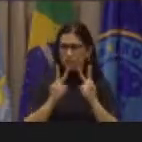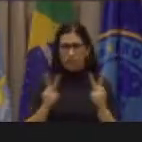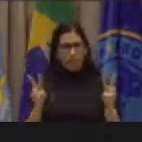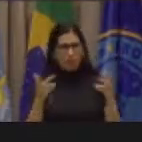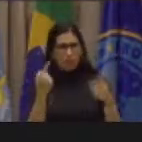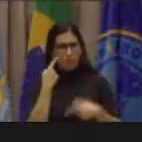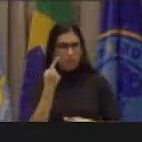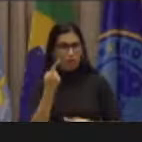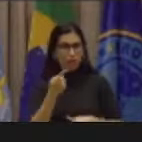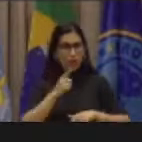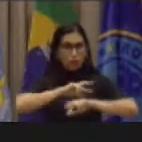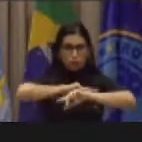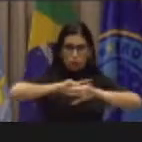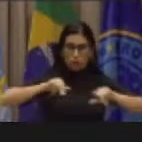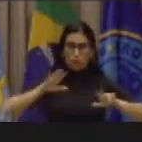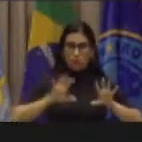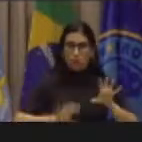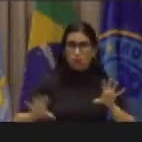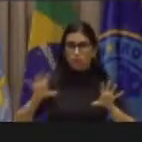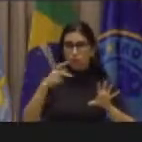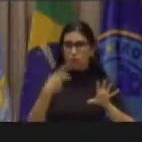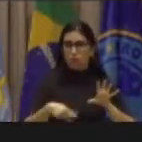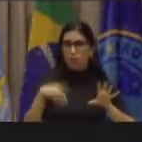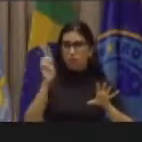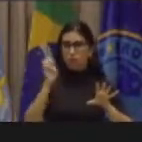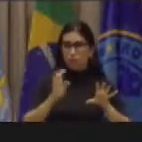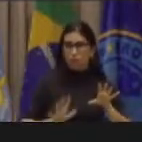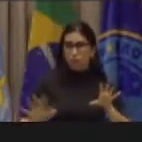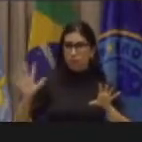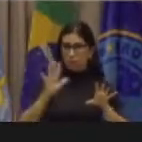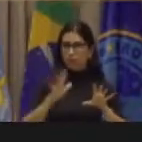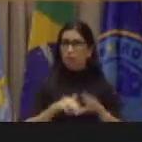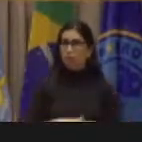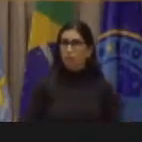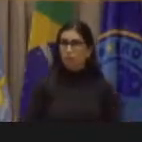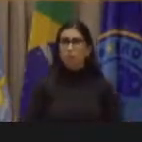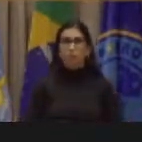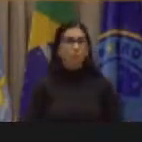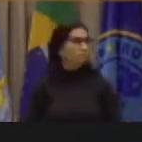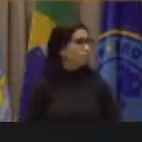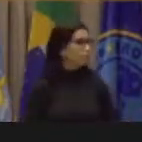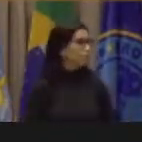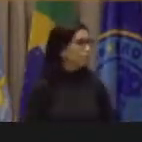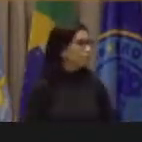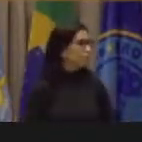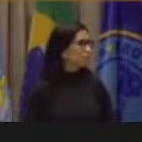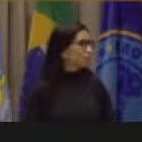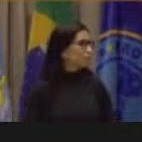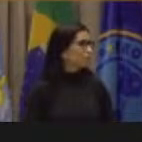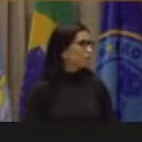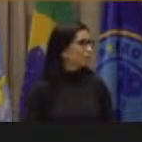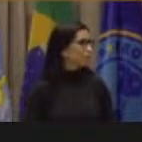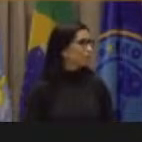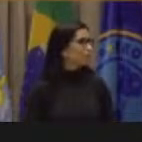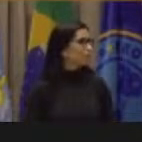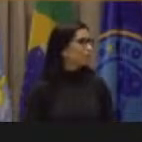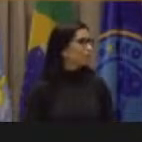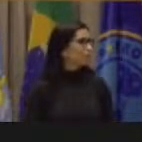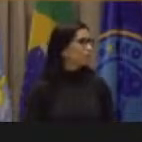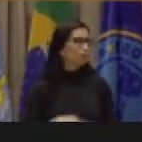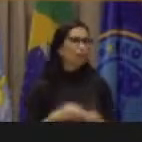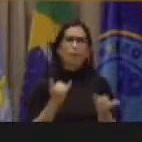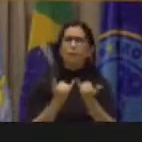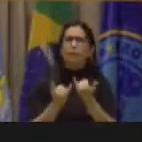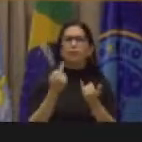times I see, in spite of the many regional differences that we have in Brazil, it seems to